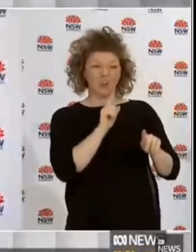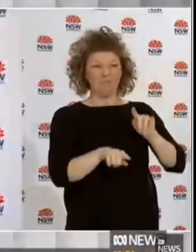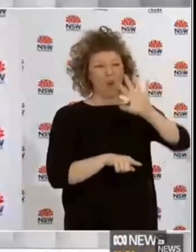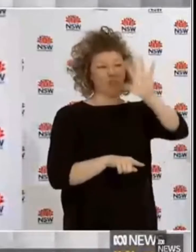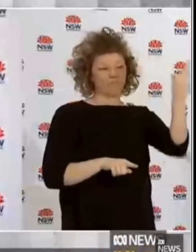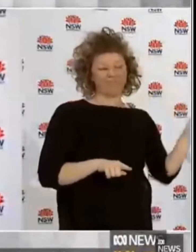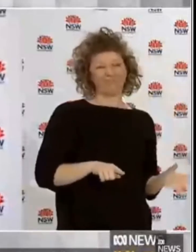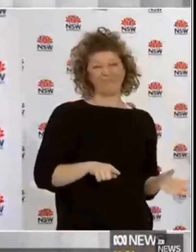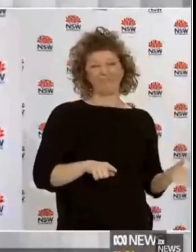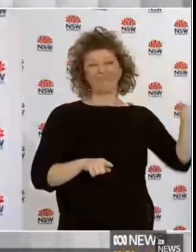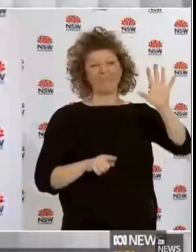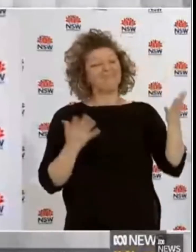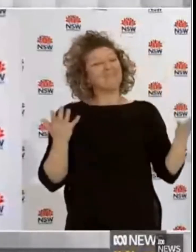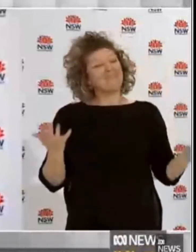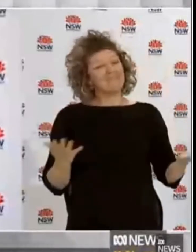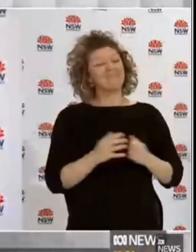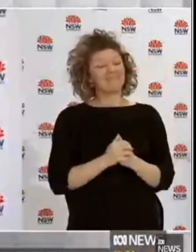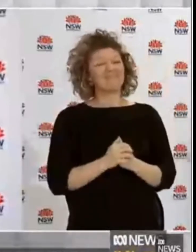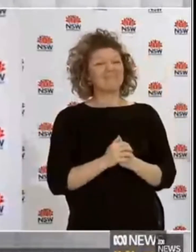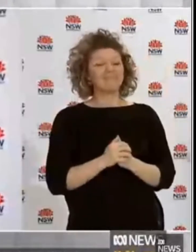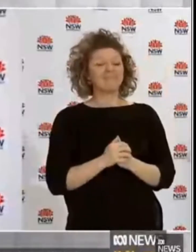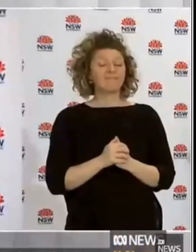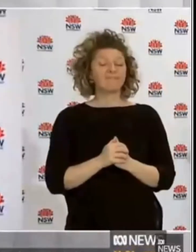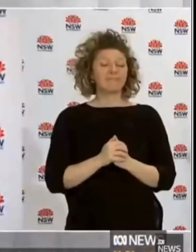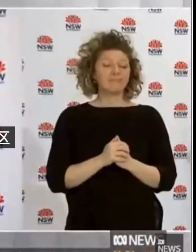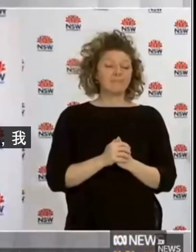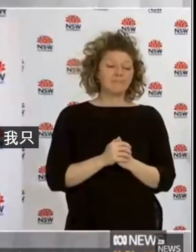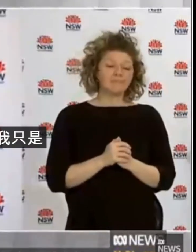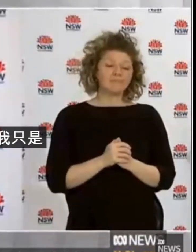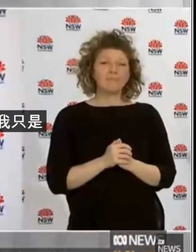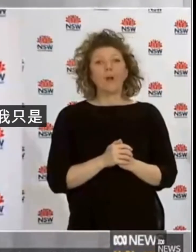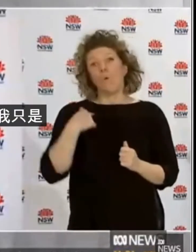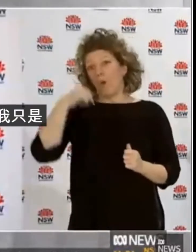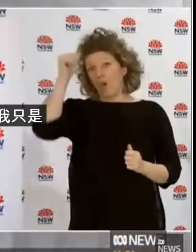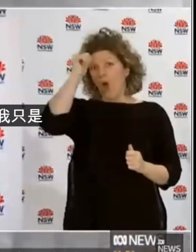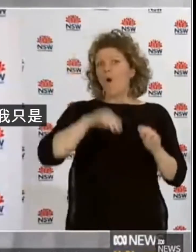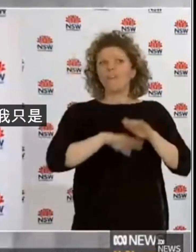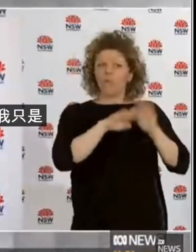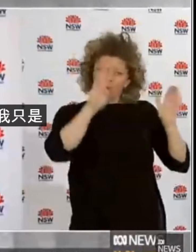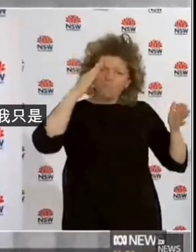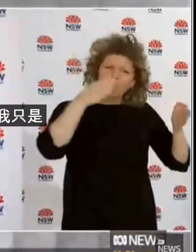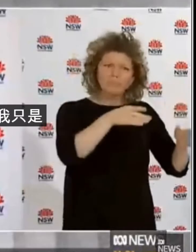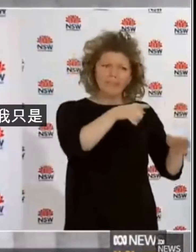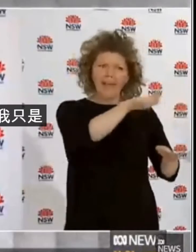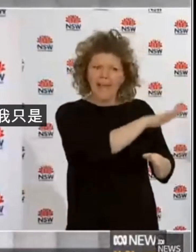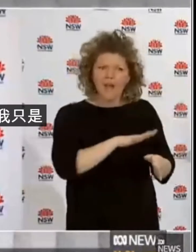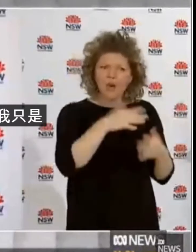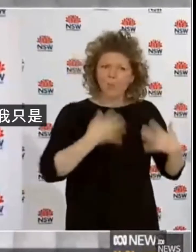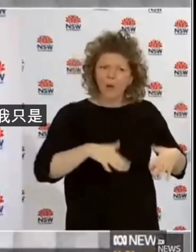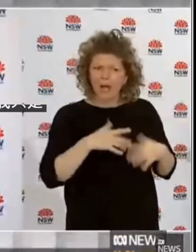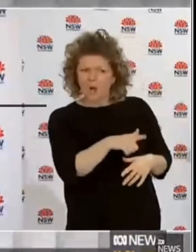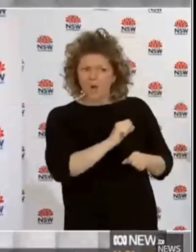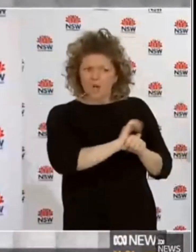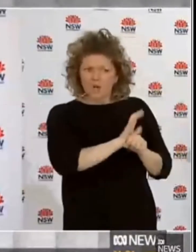Again, the focus, unfortunately, has been in that area, and I would just ask everybody in that local area